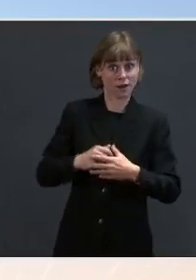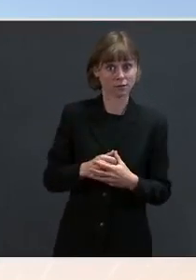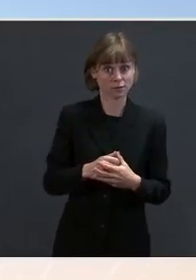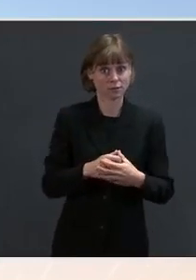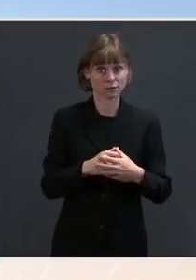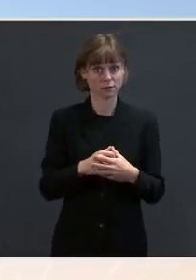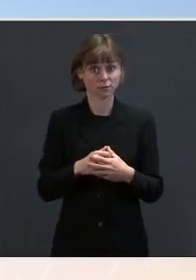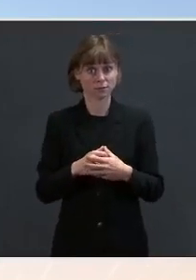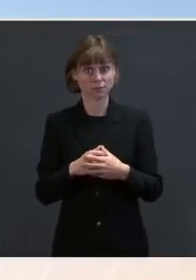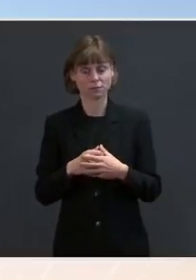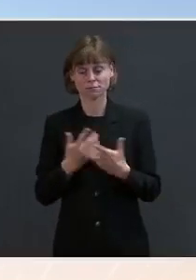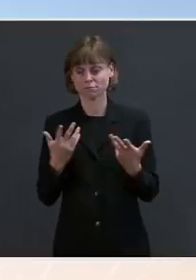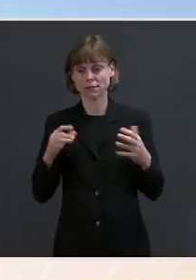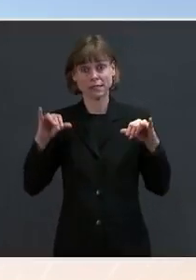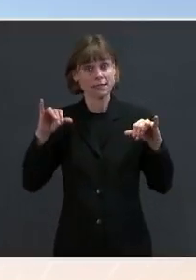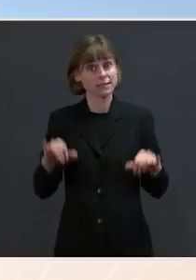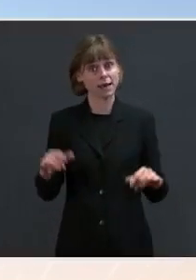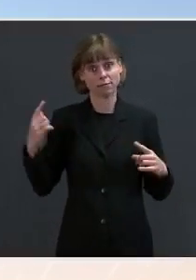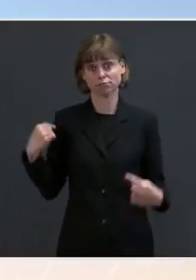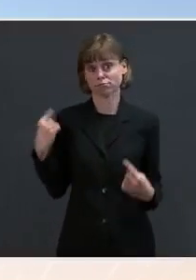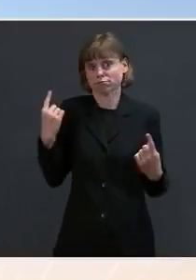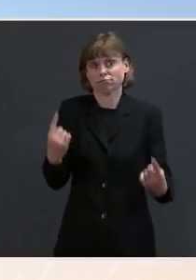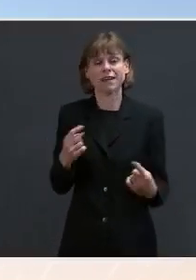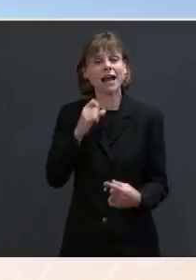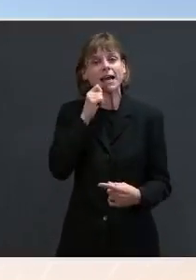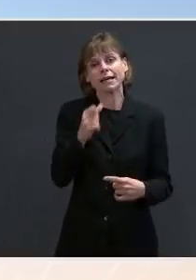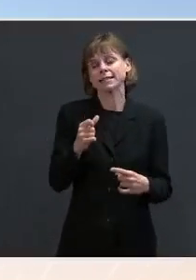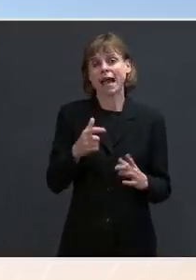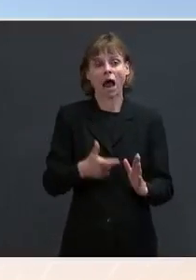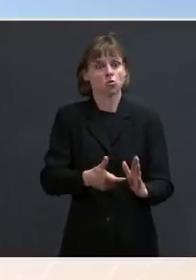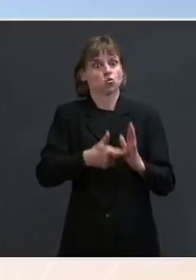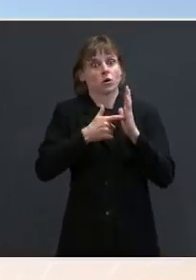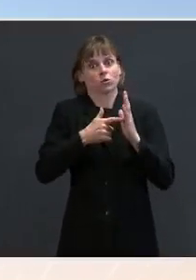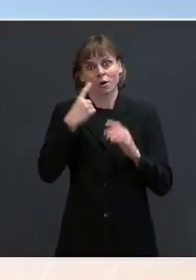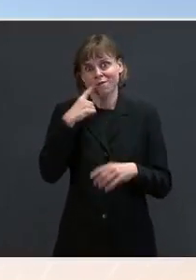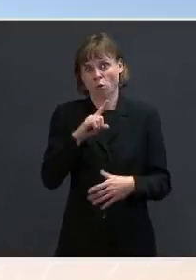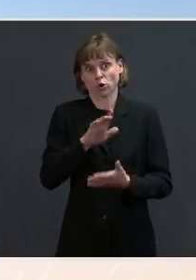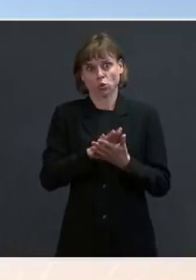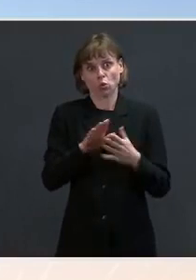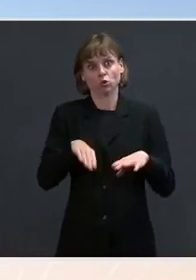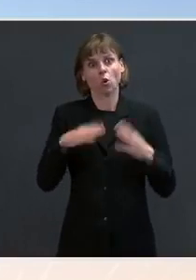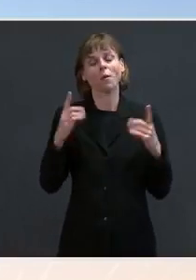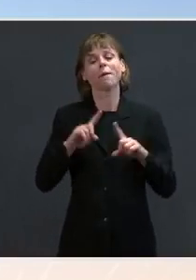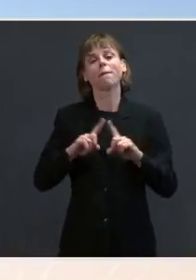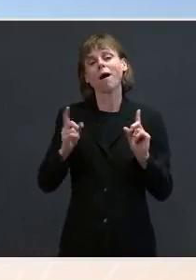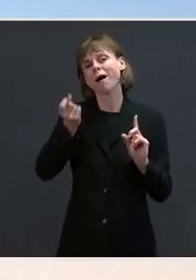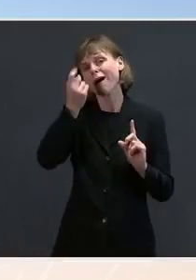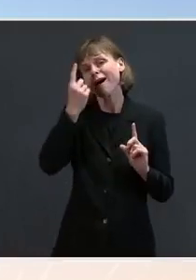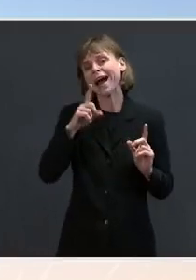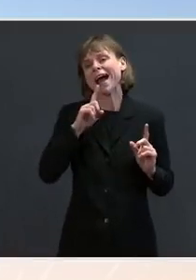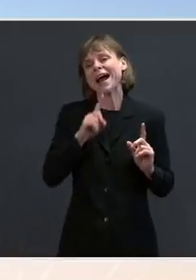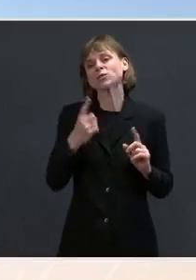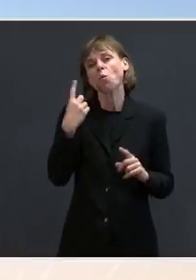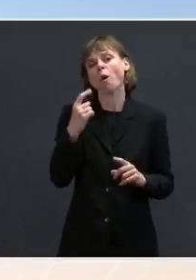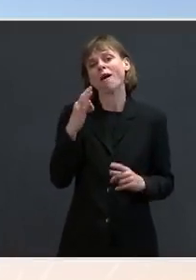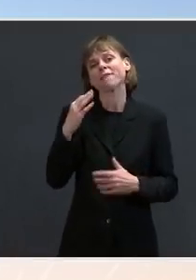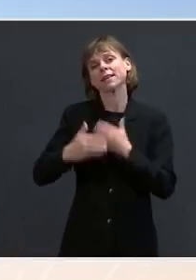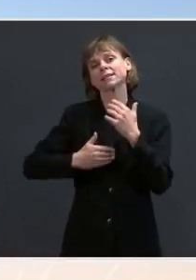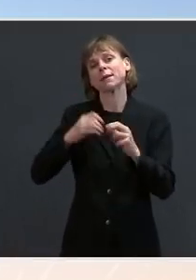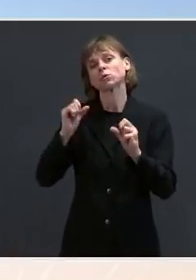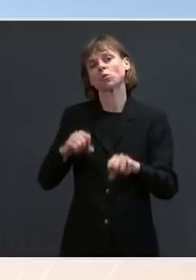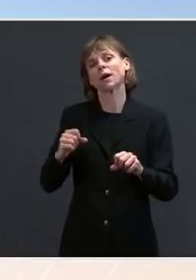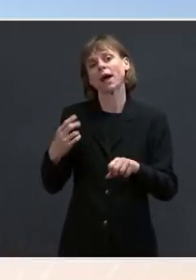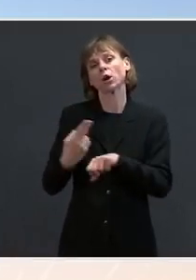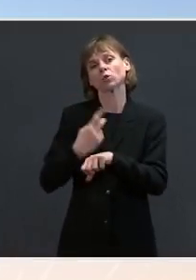It remains the same case it's been, where it is not a prerequisite for schools to open. It is one of the mitigation steps that can be taken